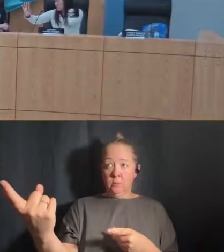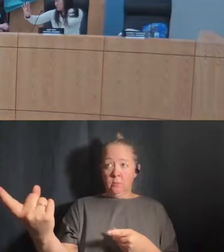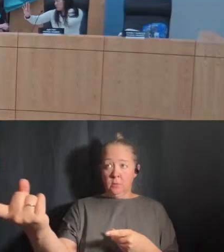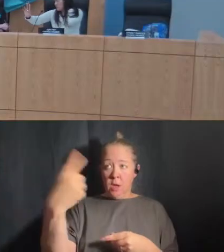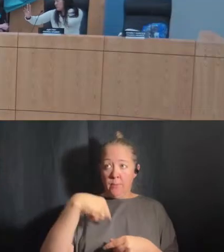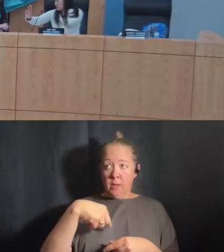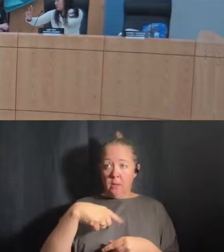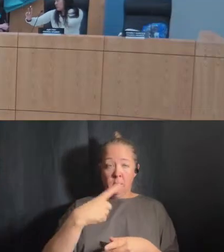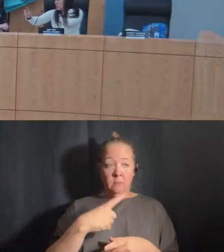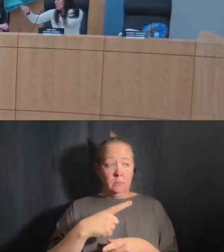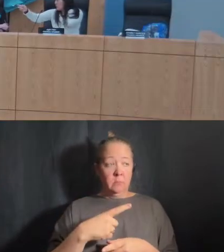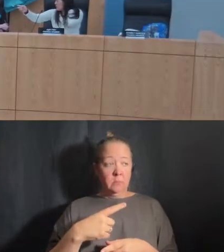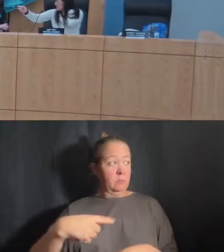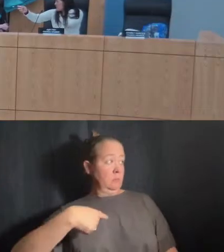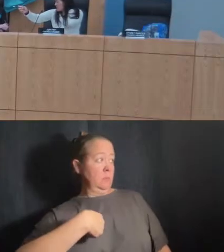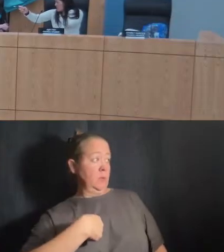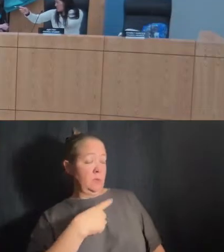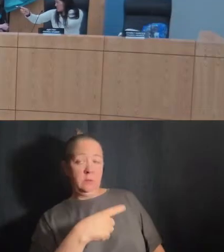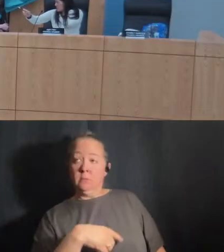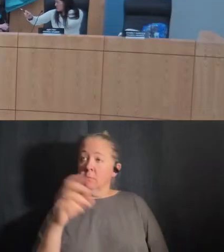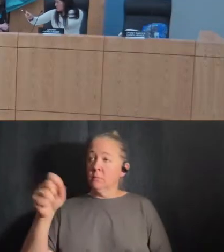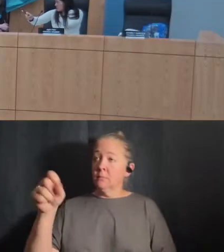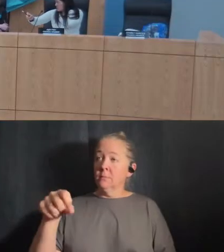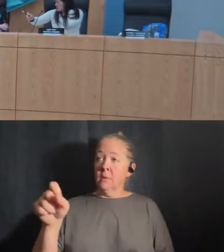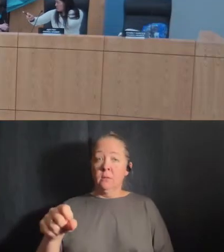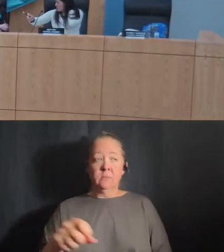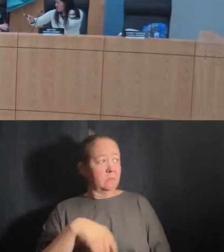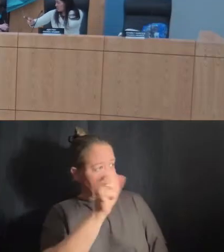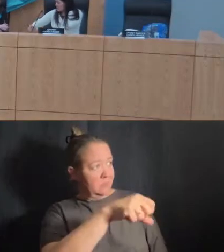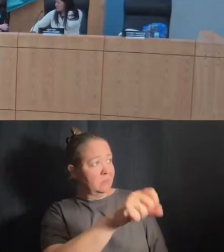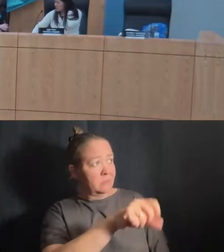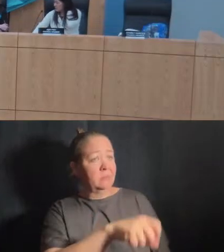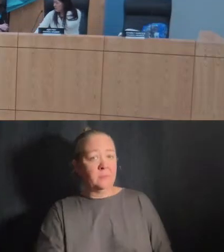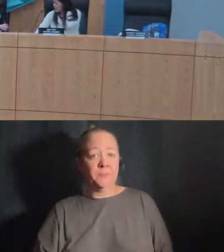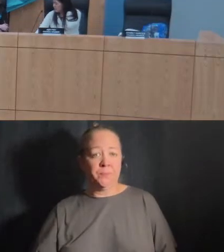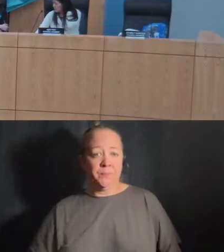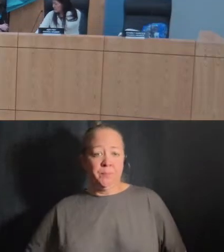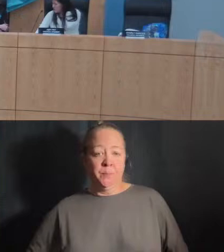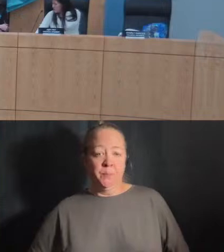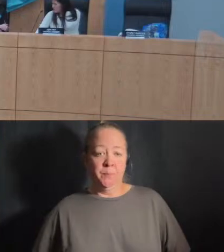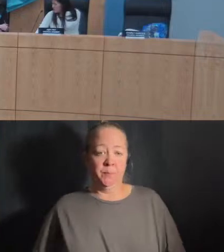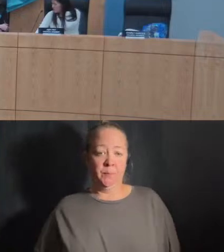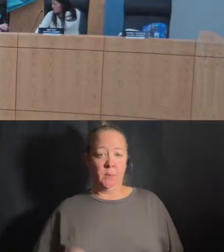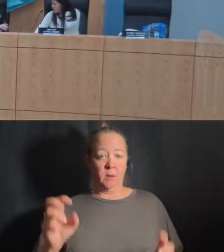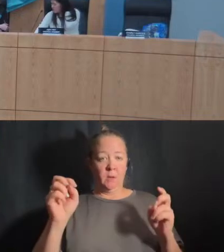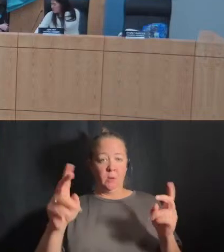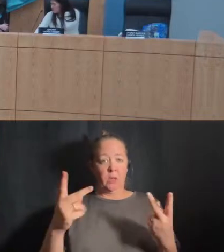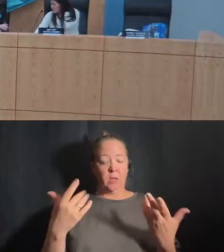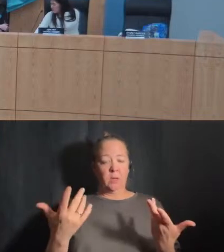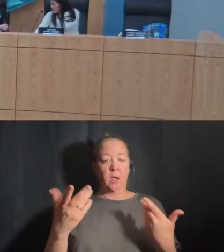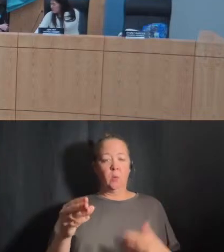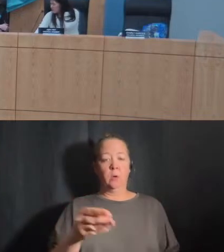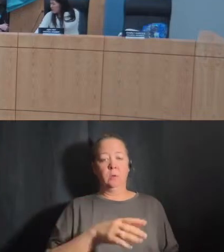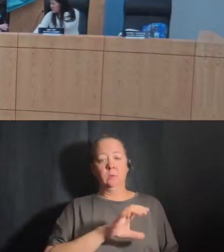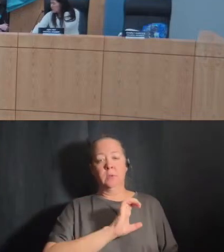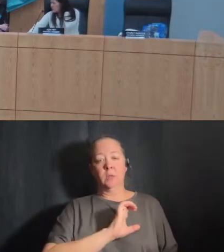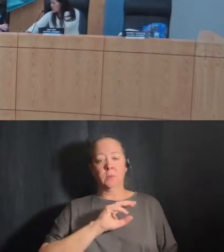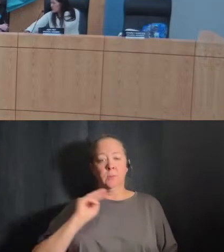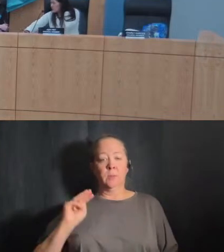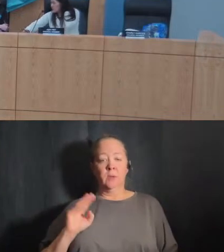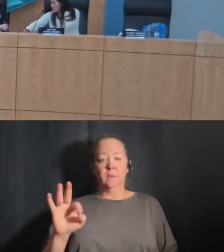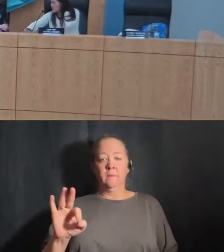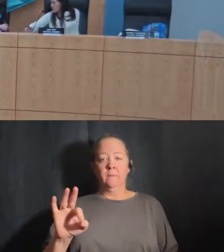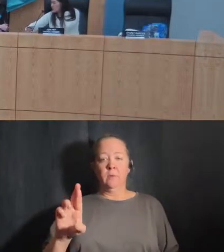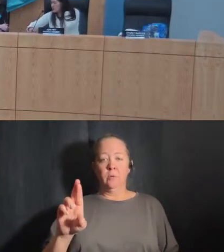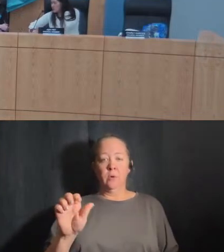go to you and then, okay, let's go to Councilmember Frye and then we'll come back to Councilmember Wade. Thank you. I just want